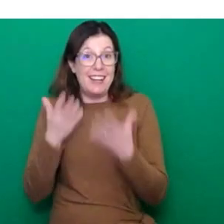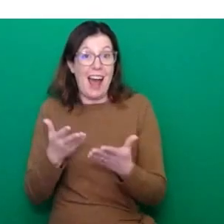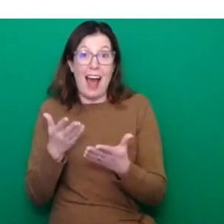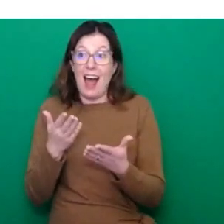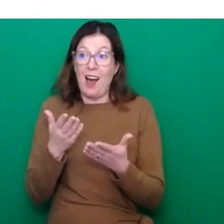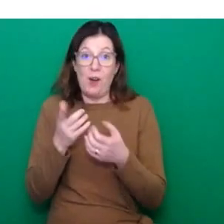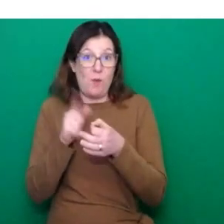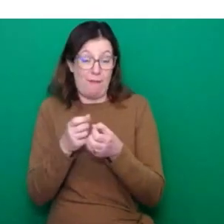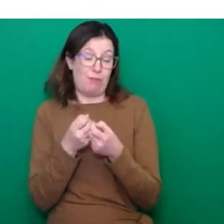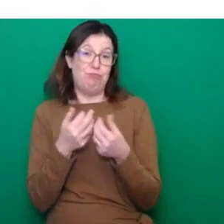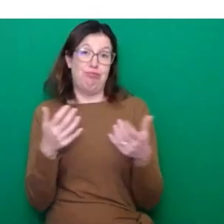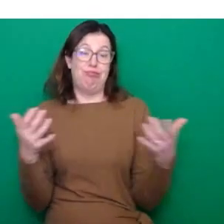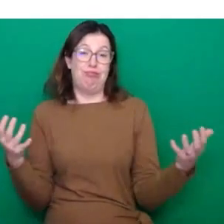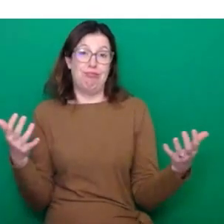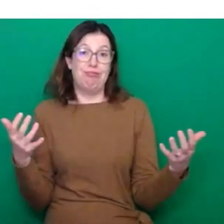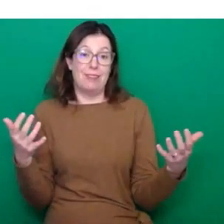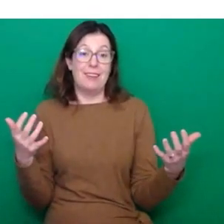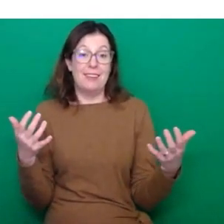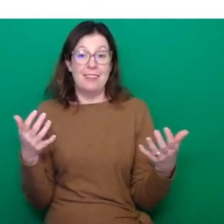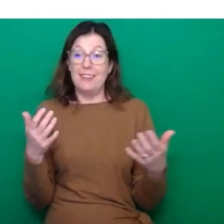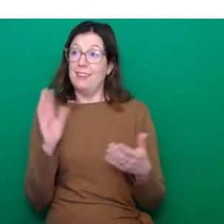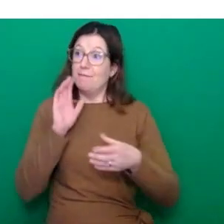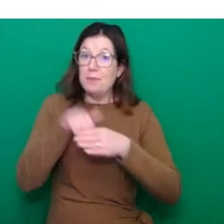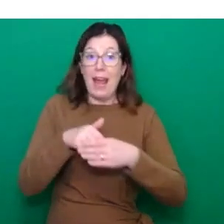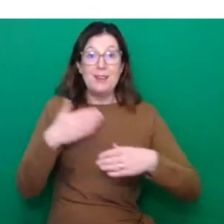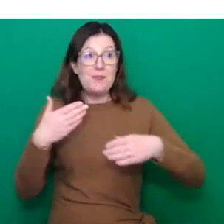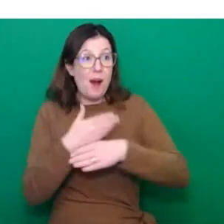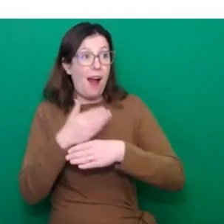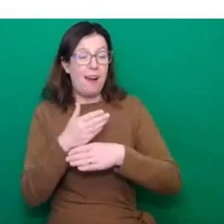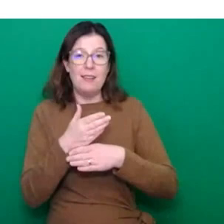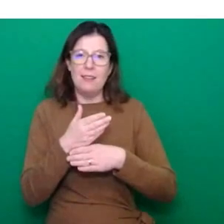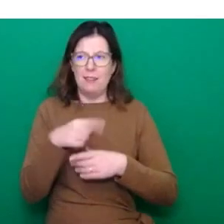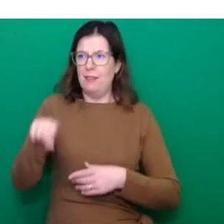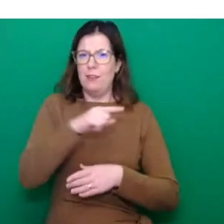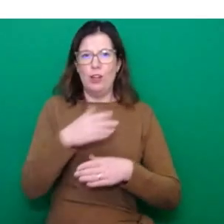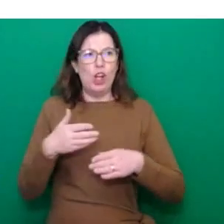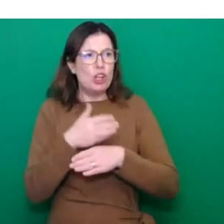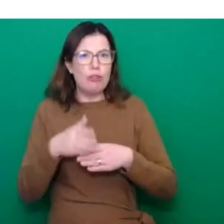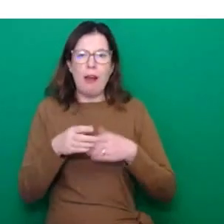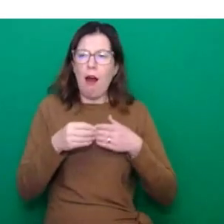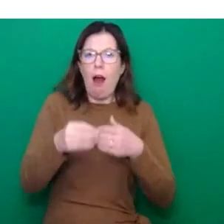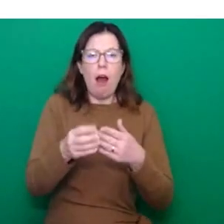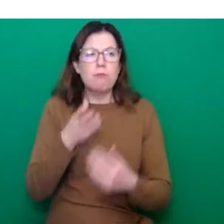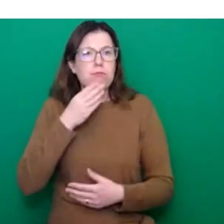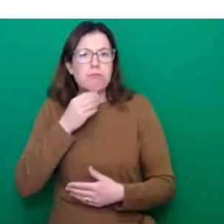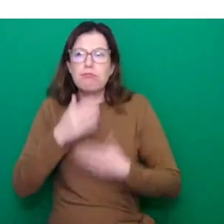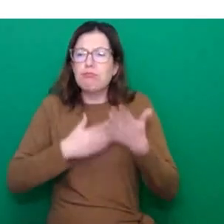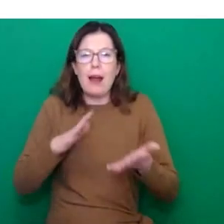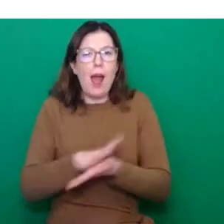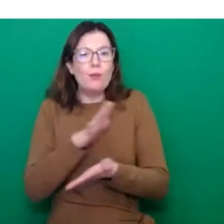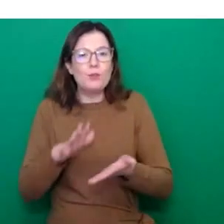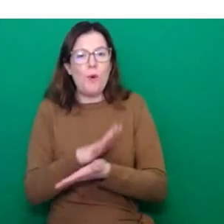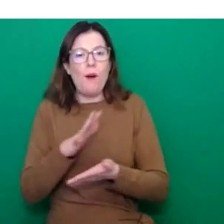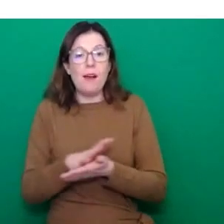have been through now, and it's a really rewarding, part of people's career journeys, and increasingly something that is a